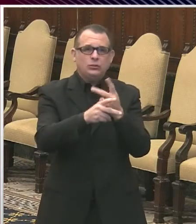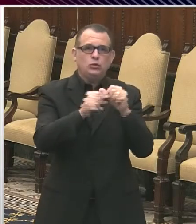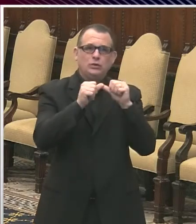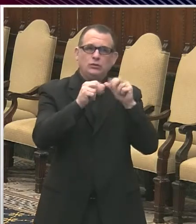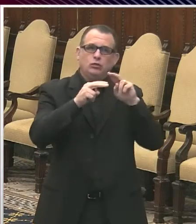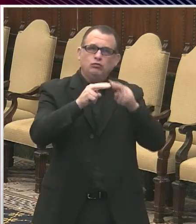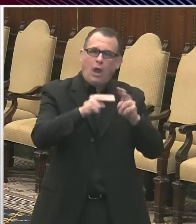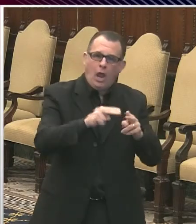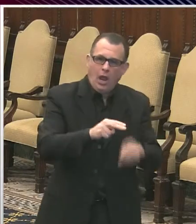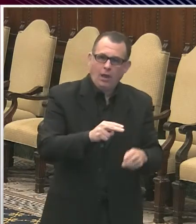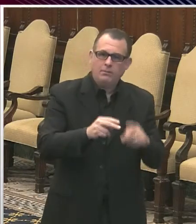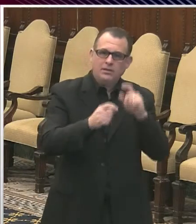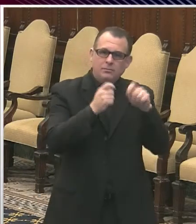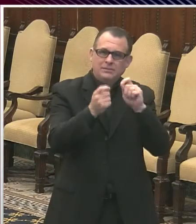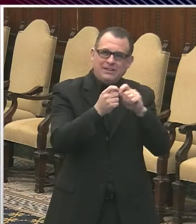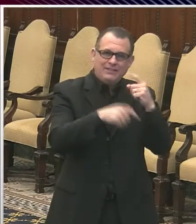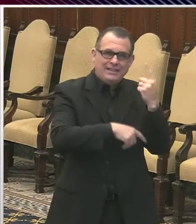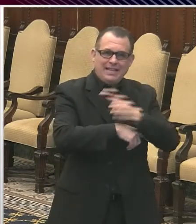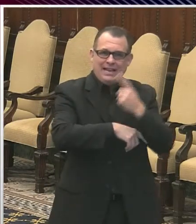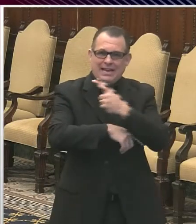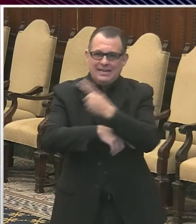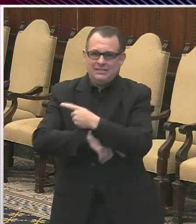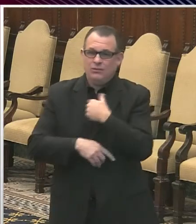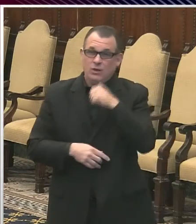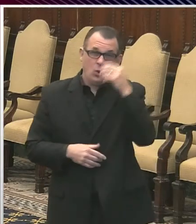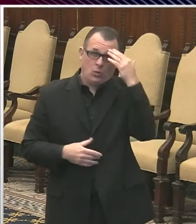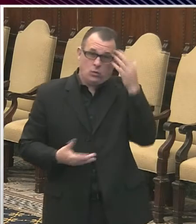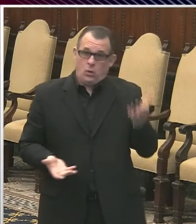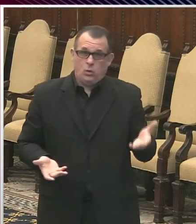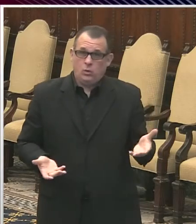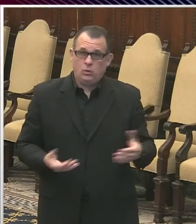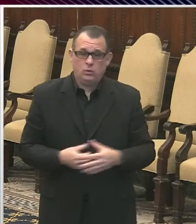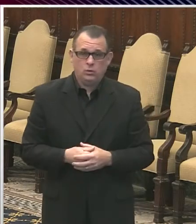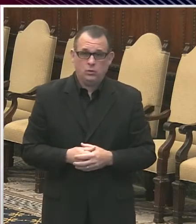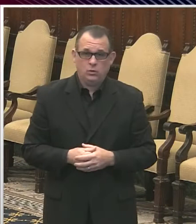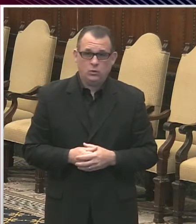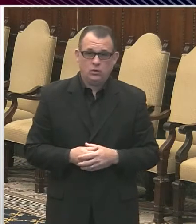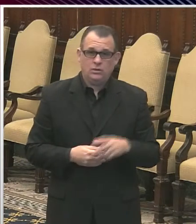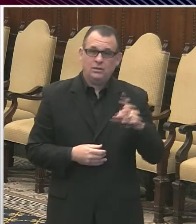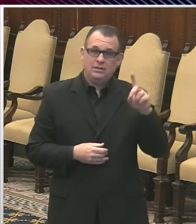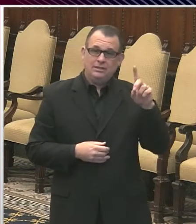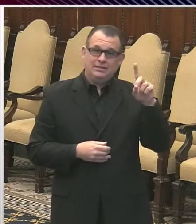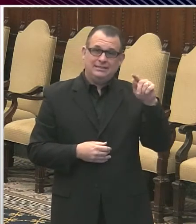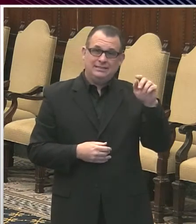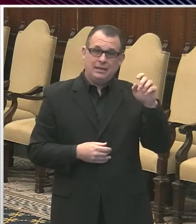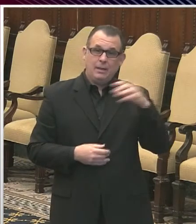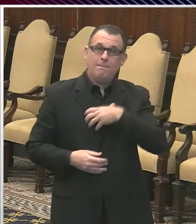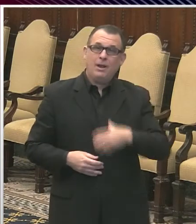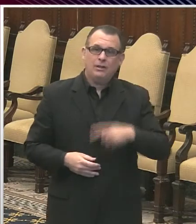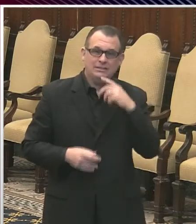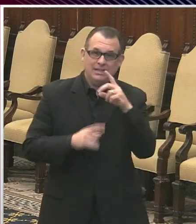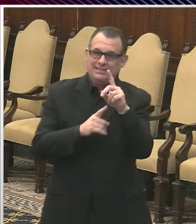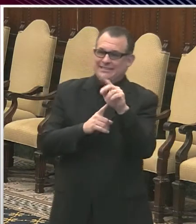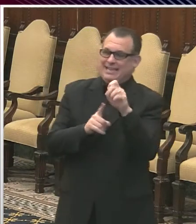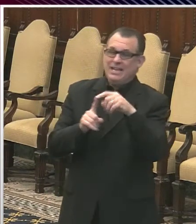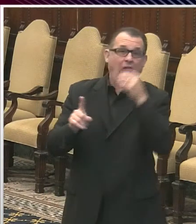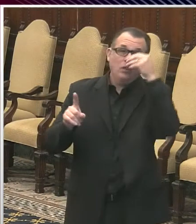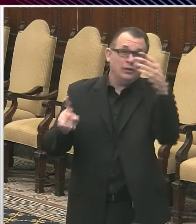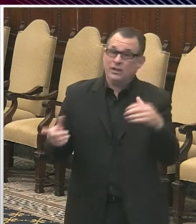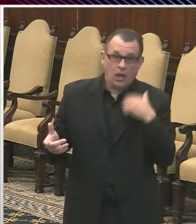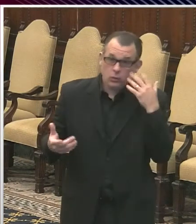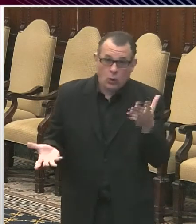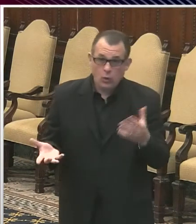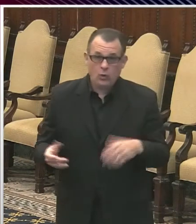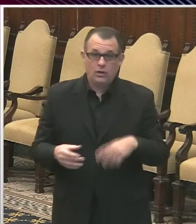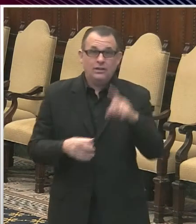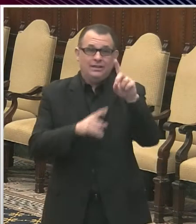mind. I don't really think we should be going by dates necessarily, but by data and